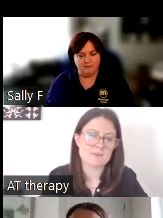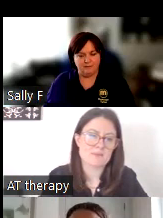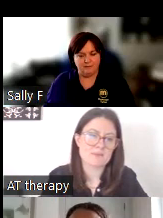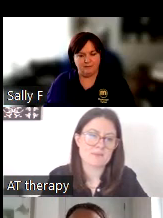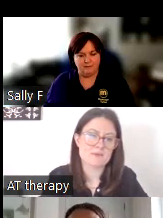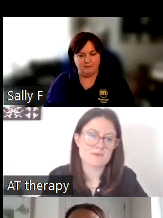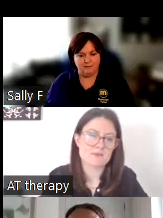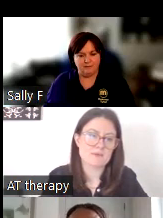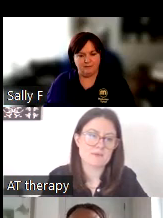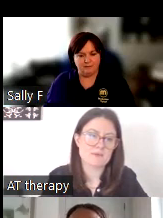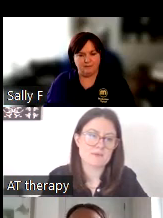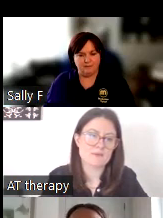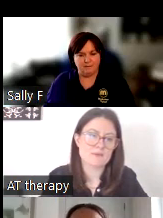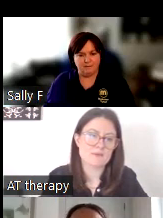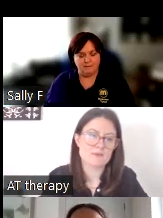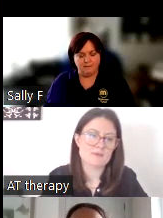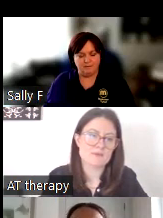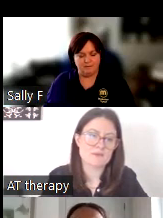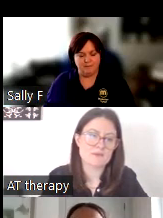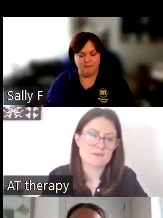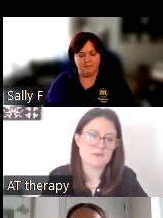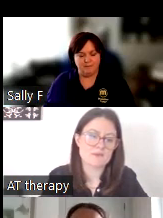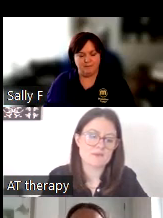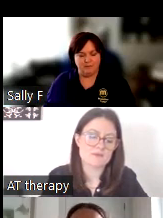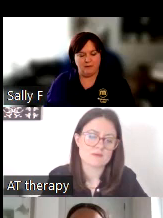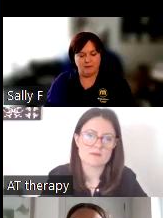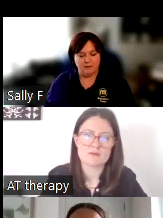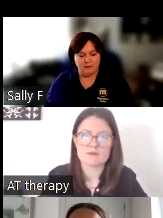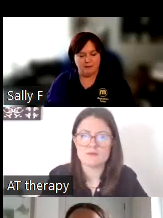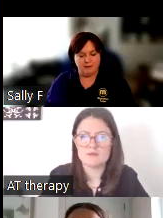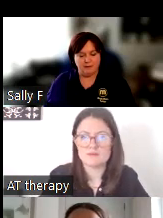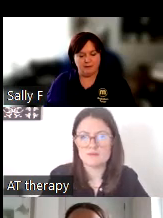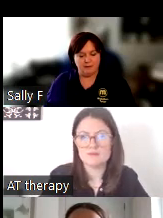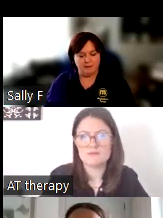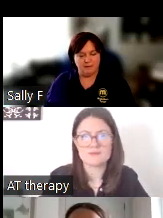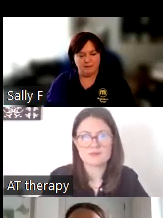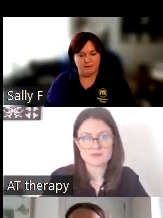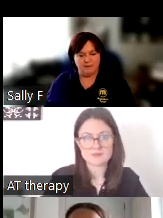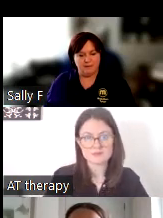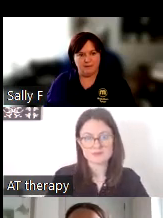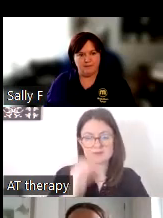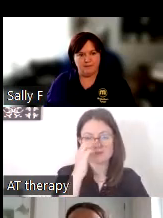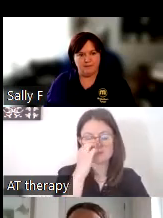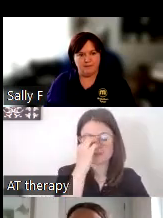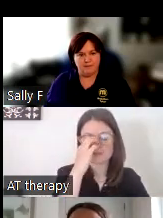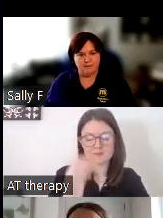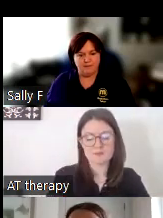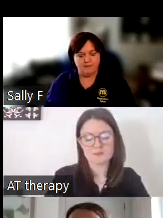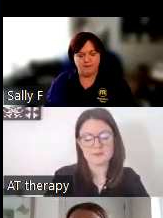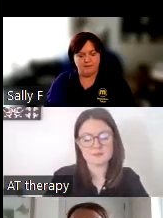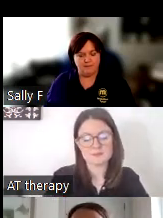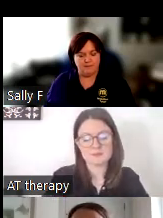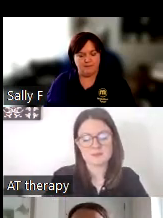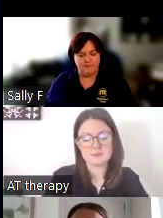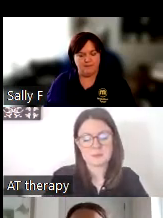know, at school age, definitely this may be a big focus. So again, things like using symbol boards to build